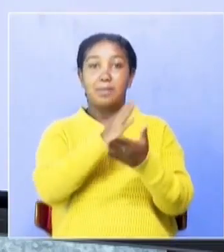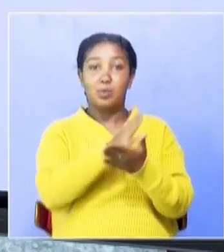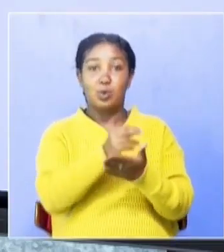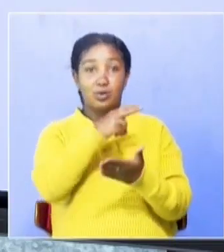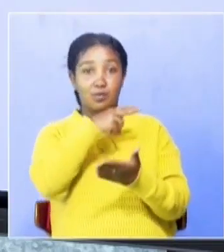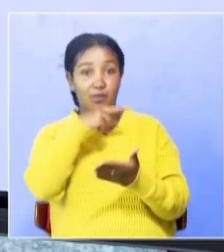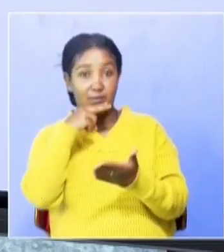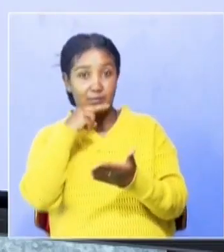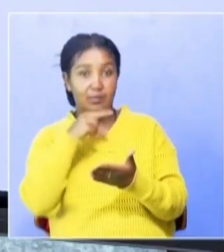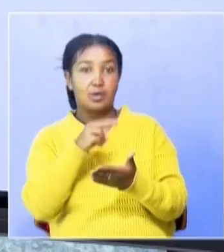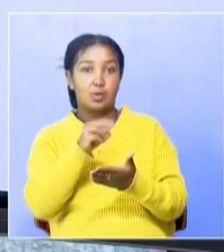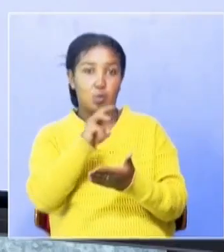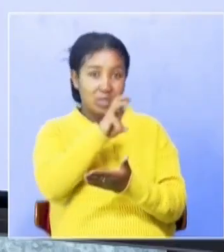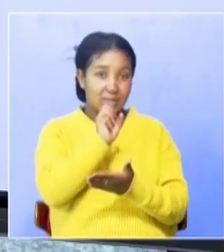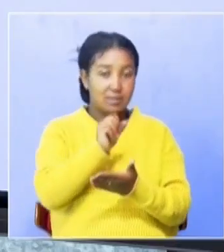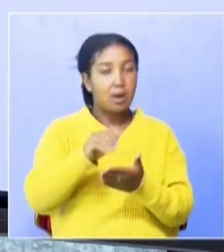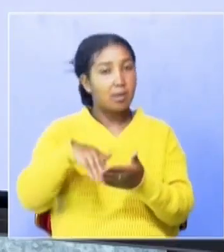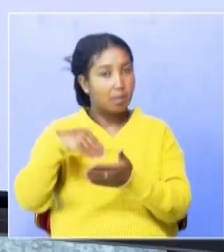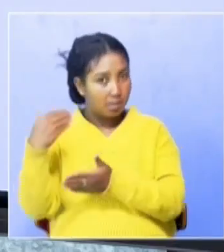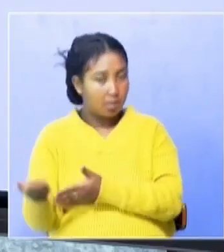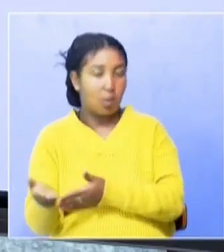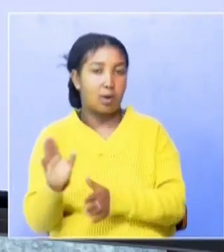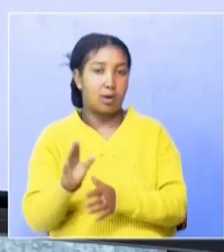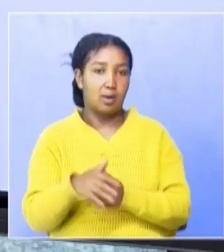verb to be and verb energy.